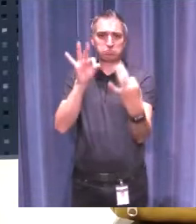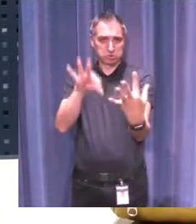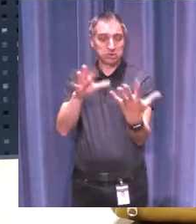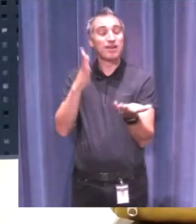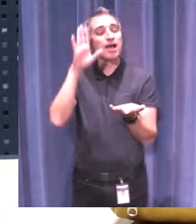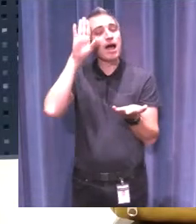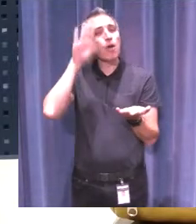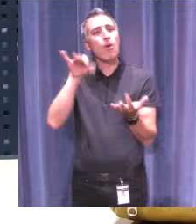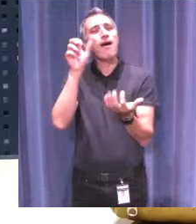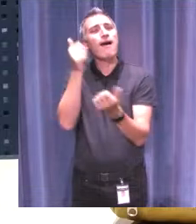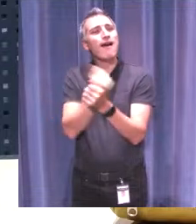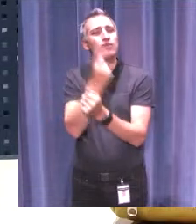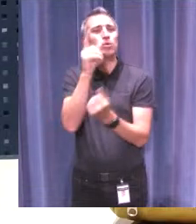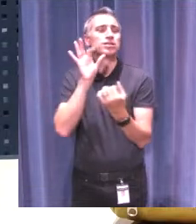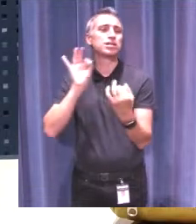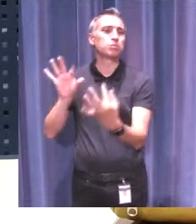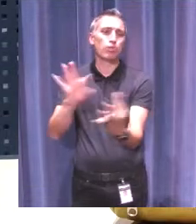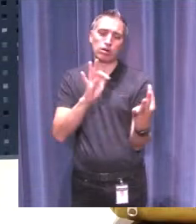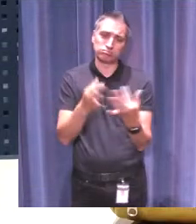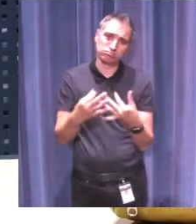everyone's input is important